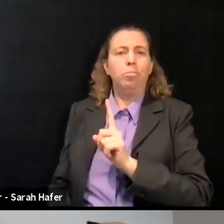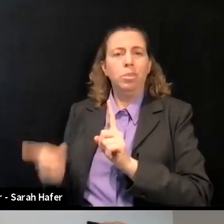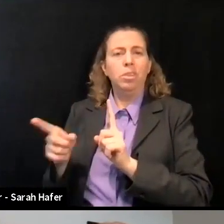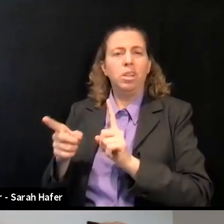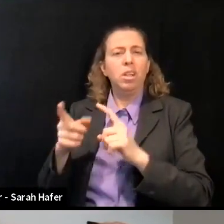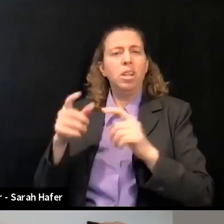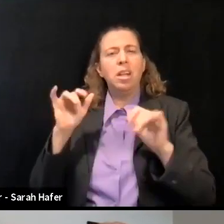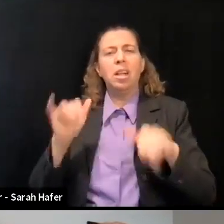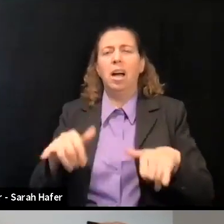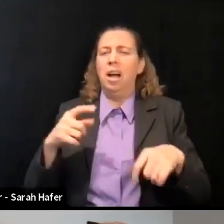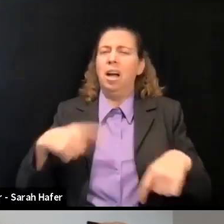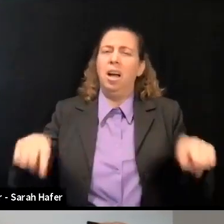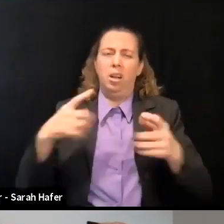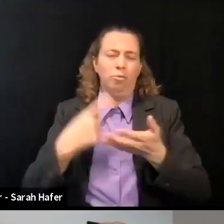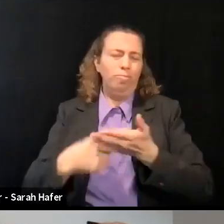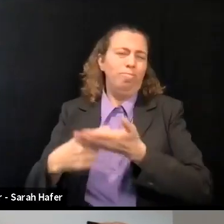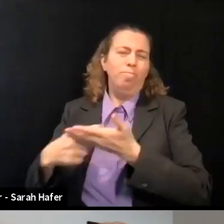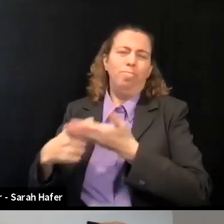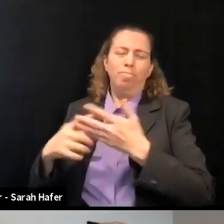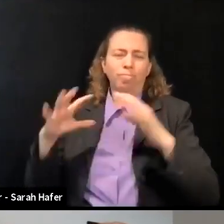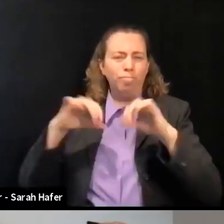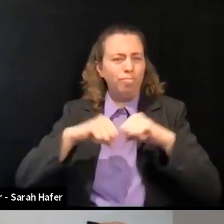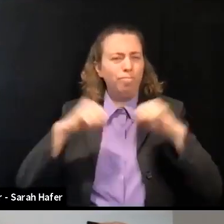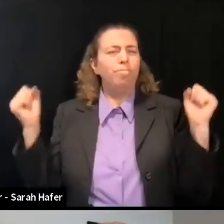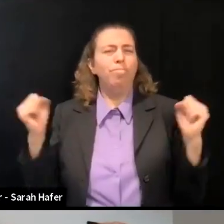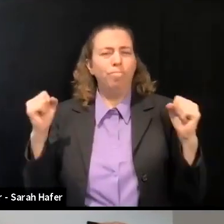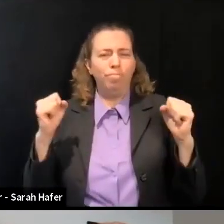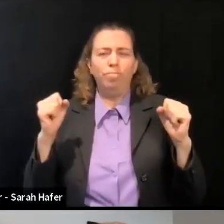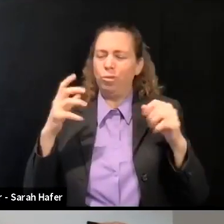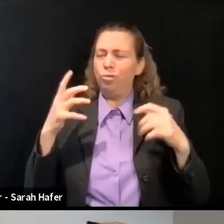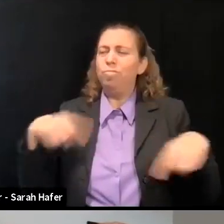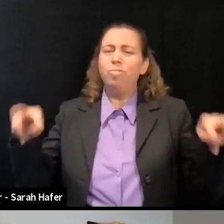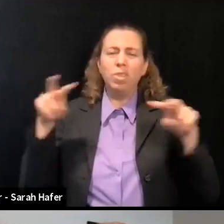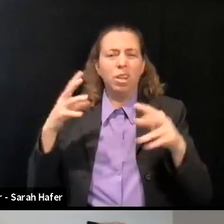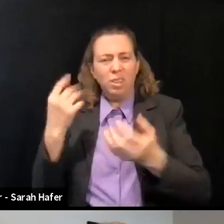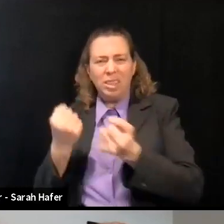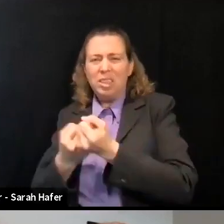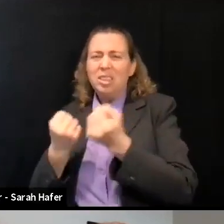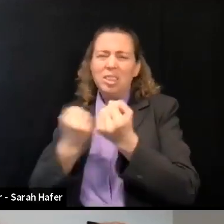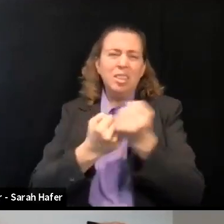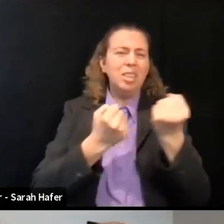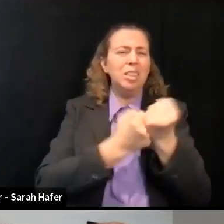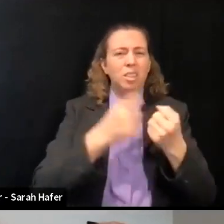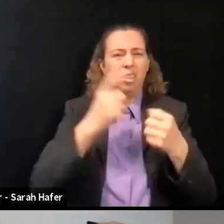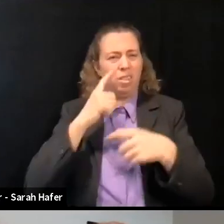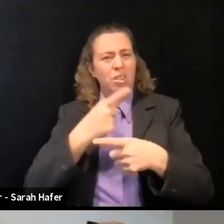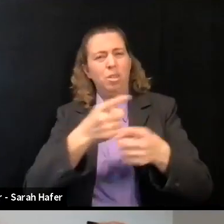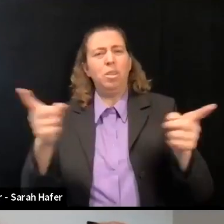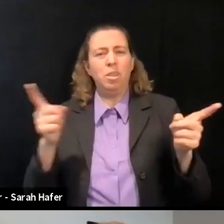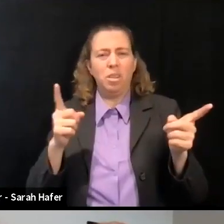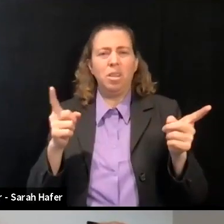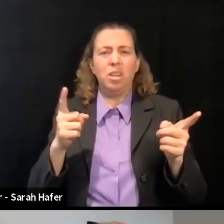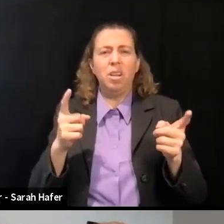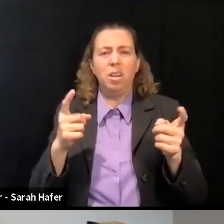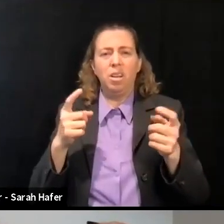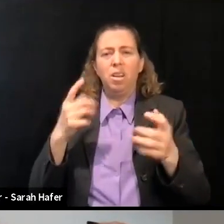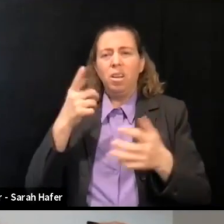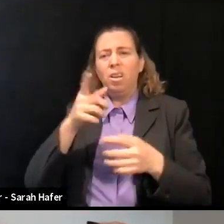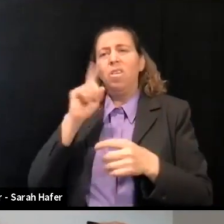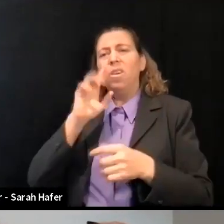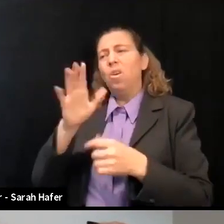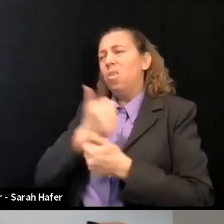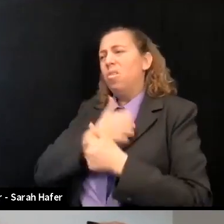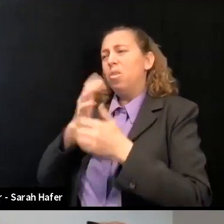another, we can provide some kind of support for you and potentially for your loved ones. So it is